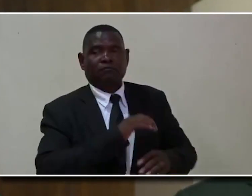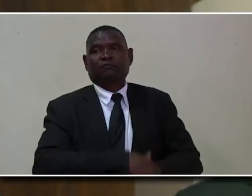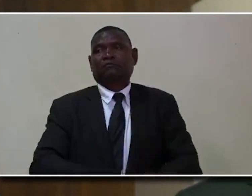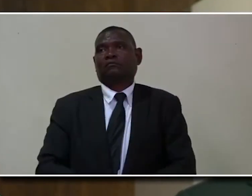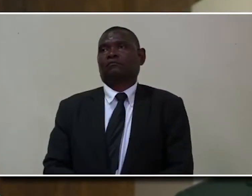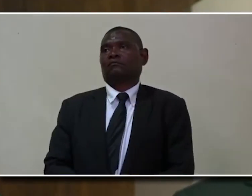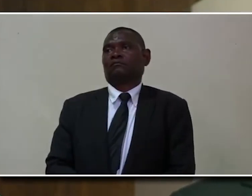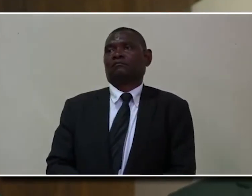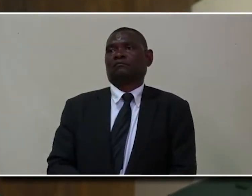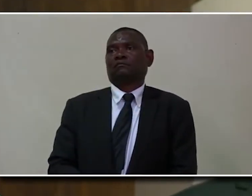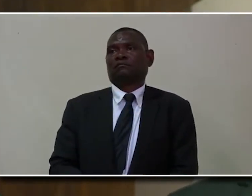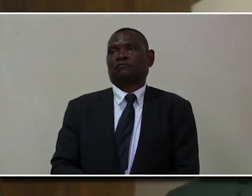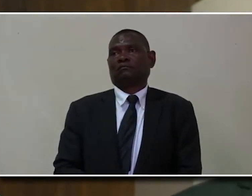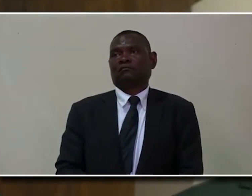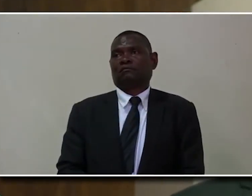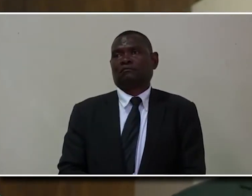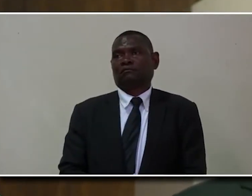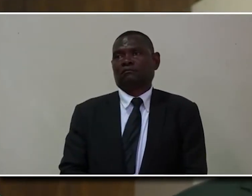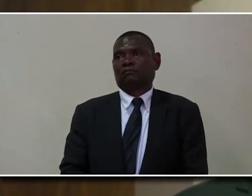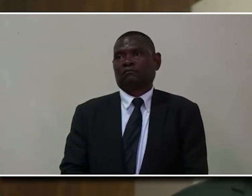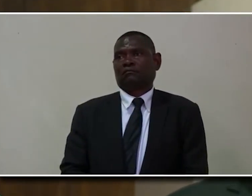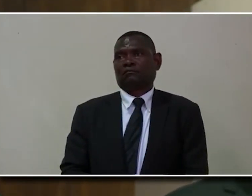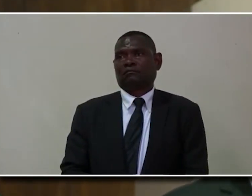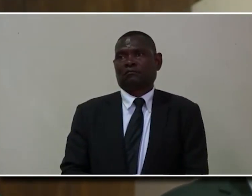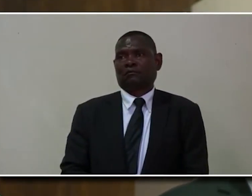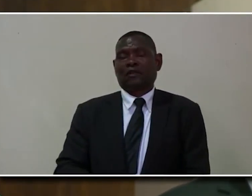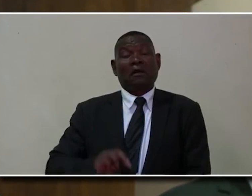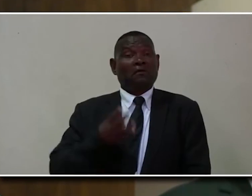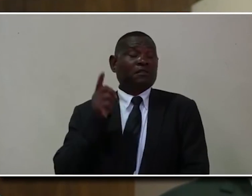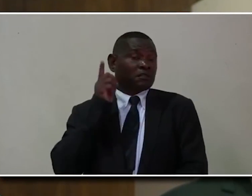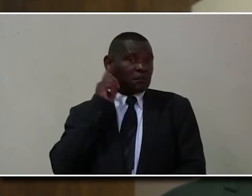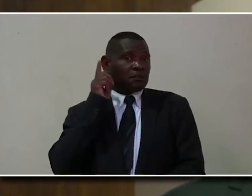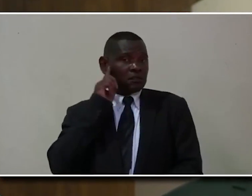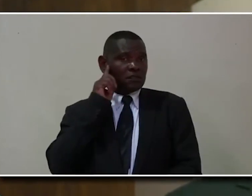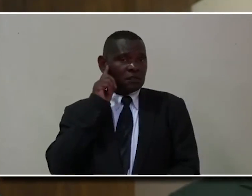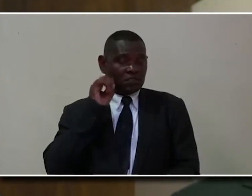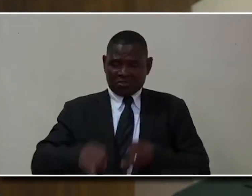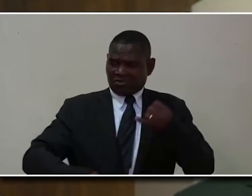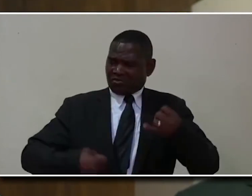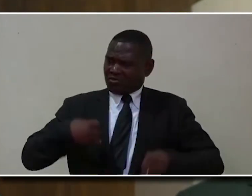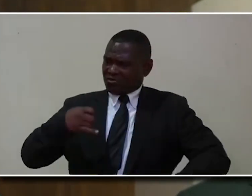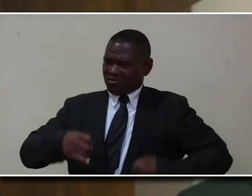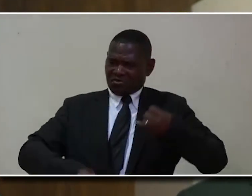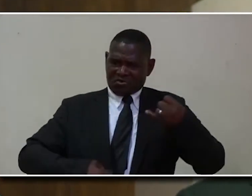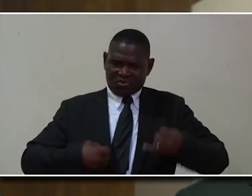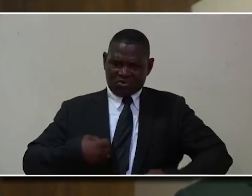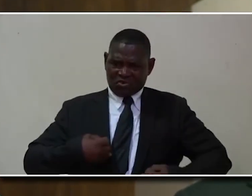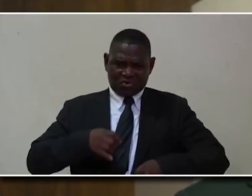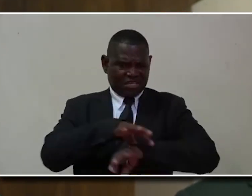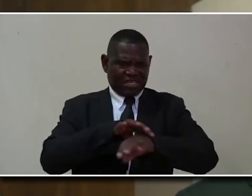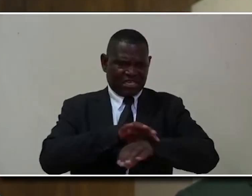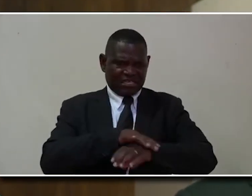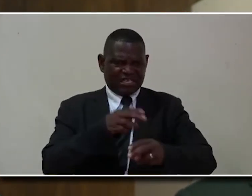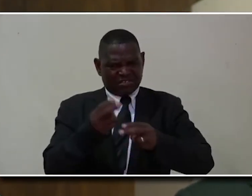Kristu mitima yathu izomwe zidzetsa chikondwerero. And we have also heard that the earthly joy is temporal. Tamvaso kuti chikondwerero chapadziko